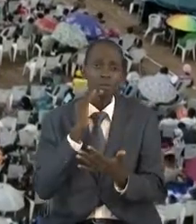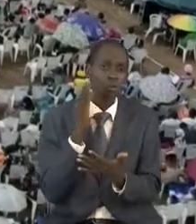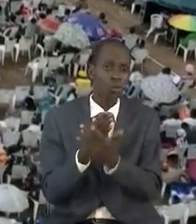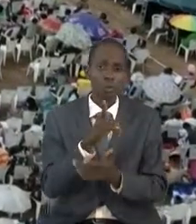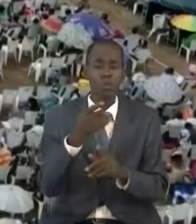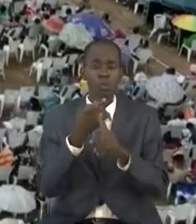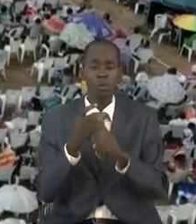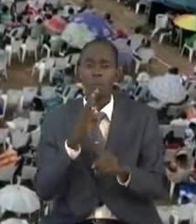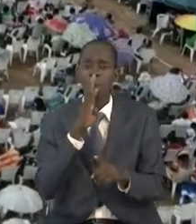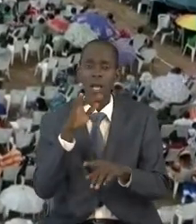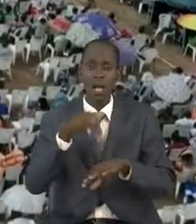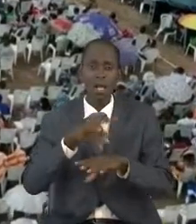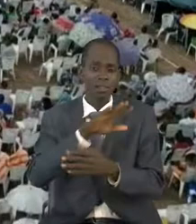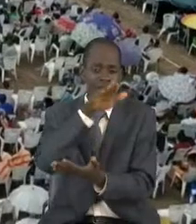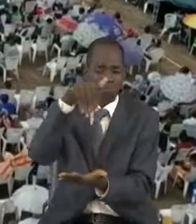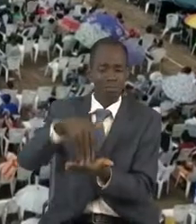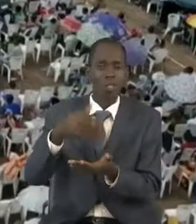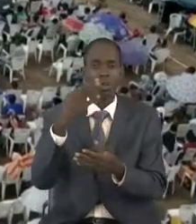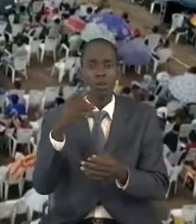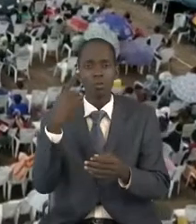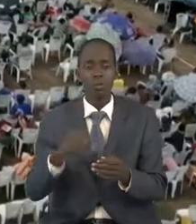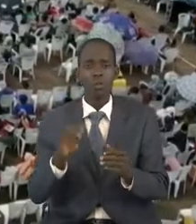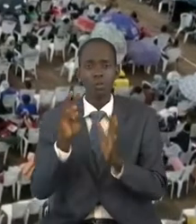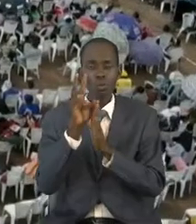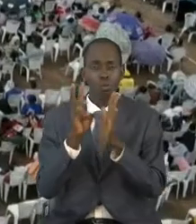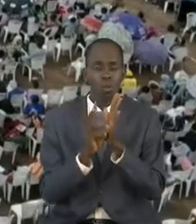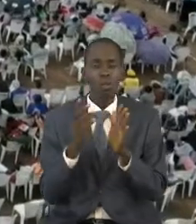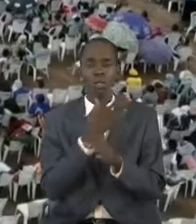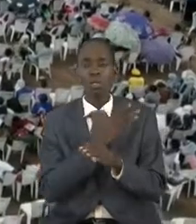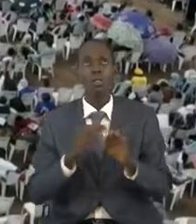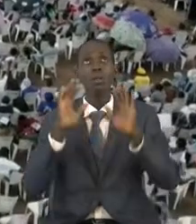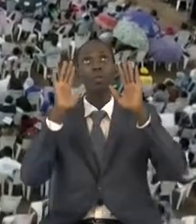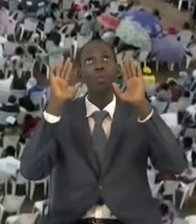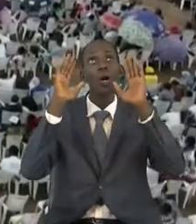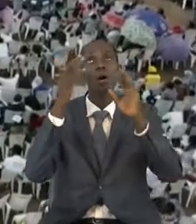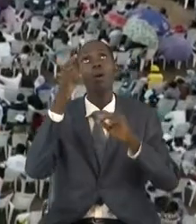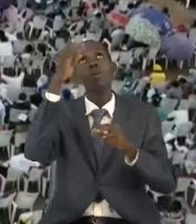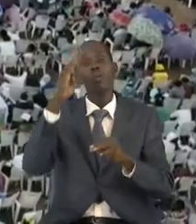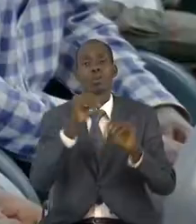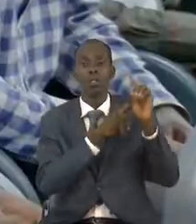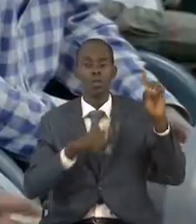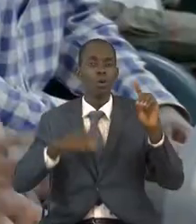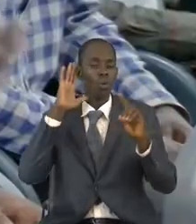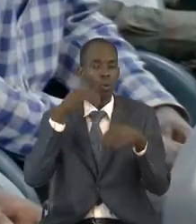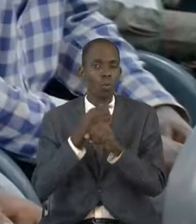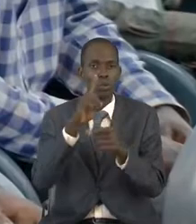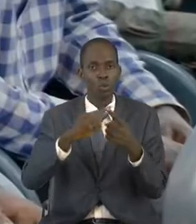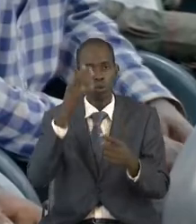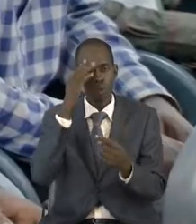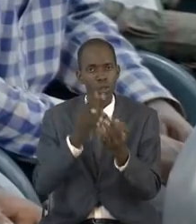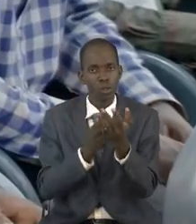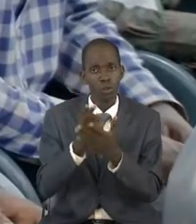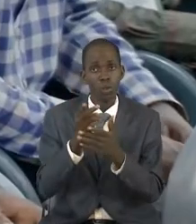very center of the will and the wonders of God, the Lord will make you to know the truth. And as you know